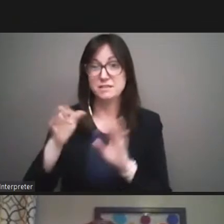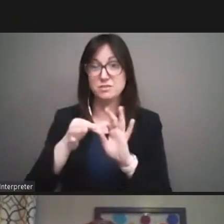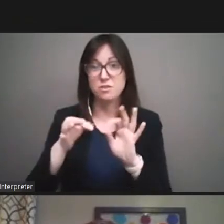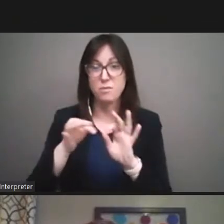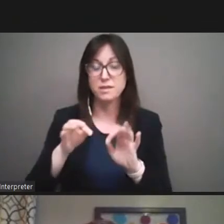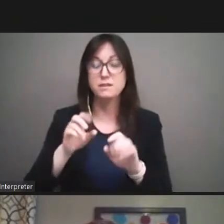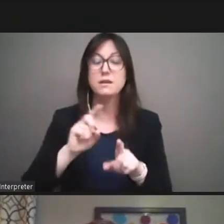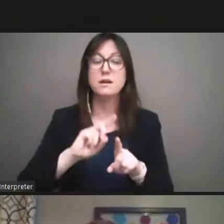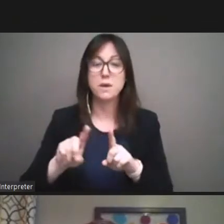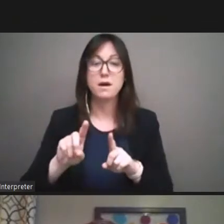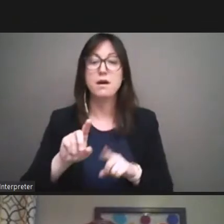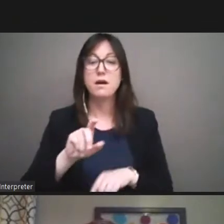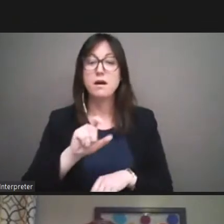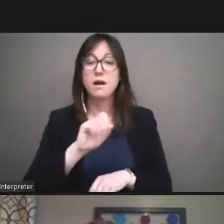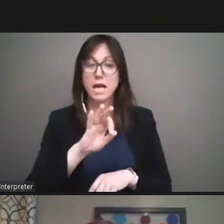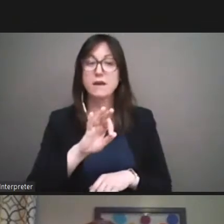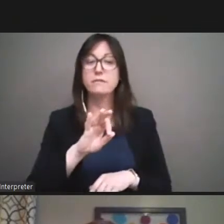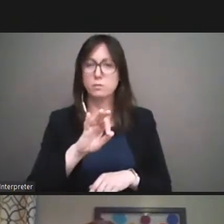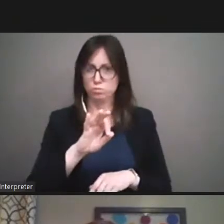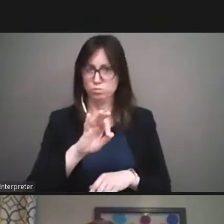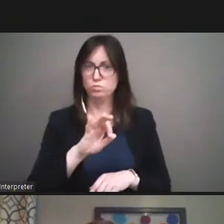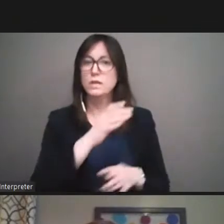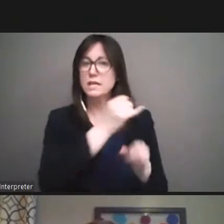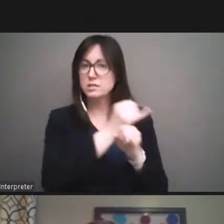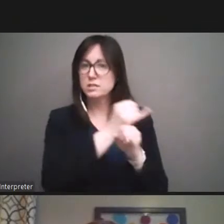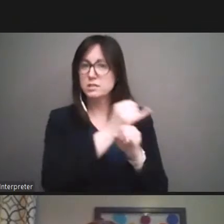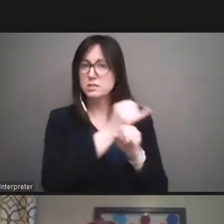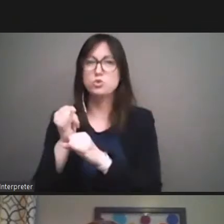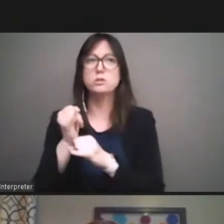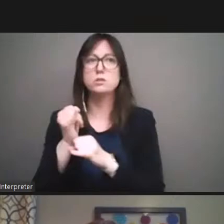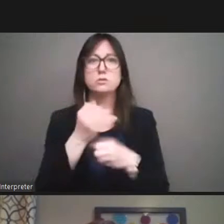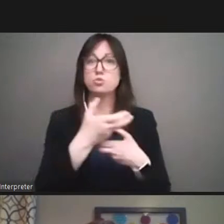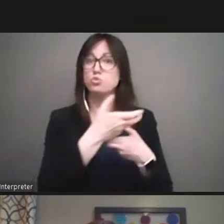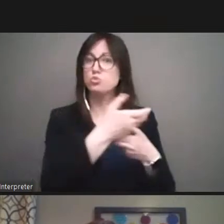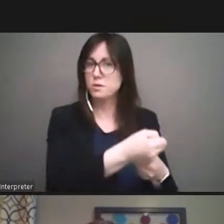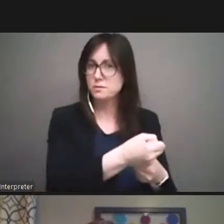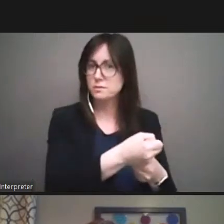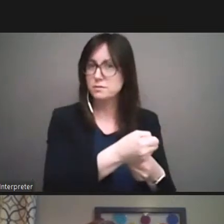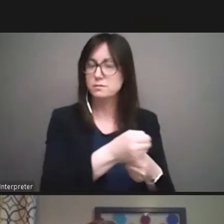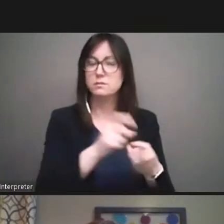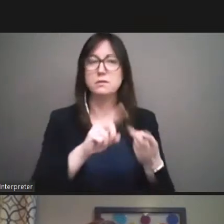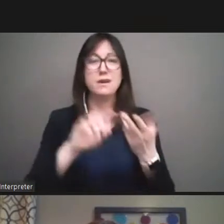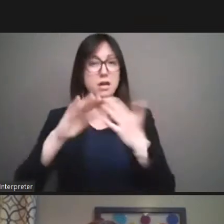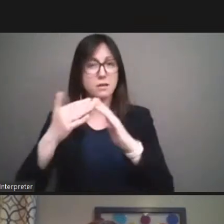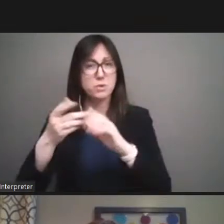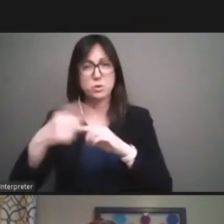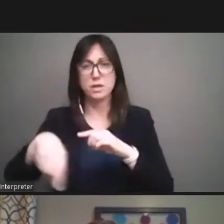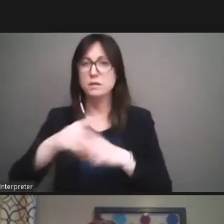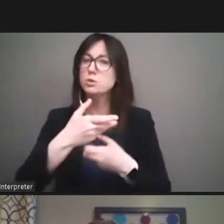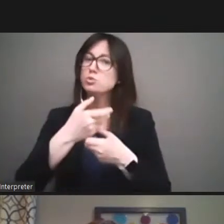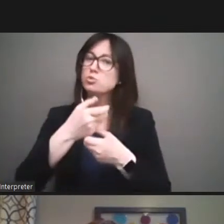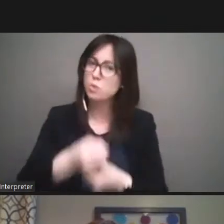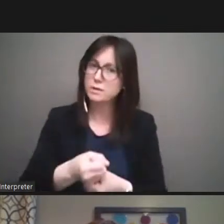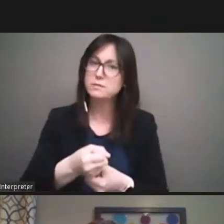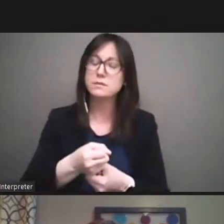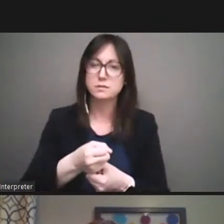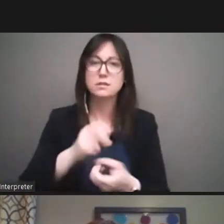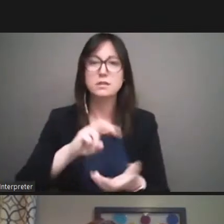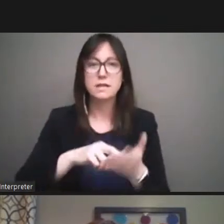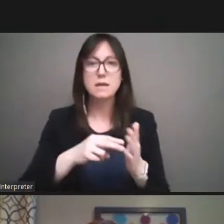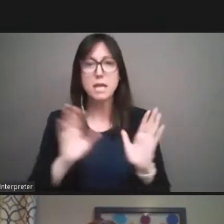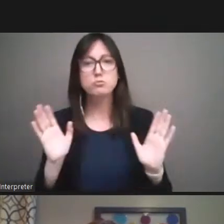higher levels of trust in those institutions or higher levels of trust in the communities, you'll have higher levels